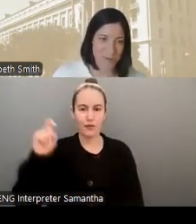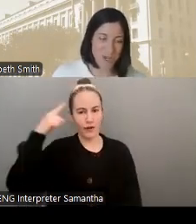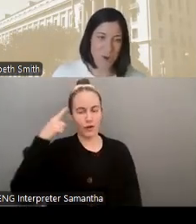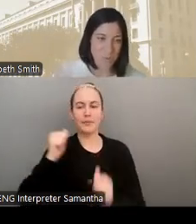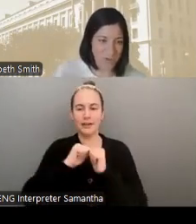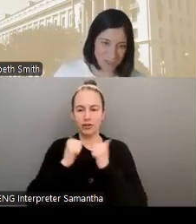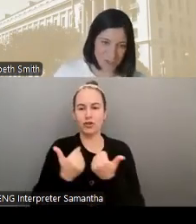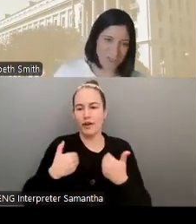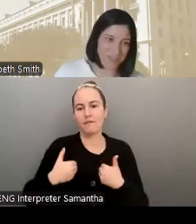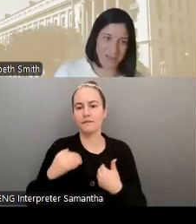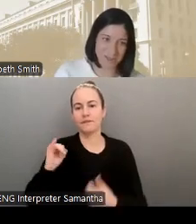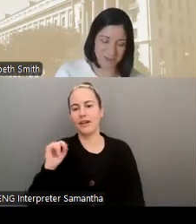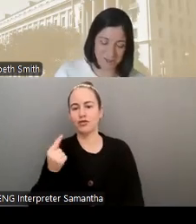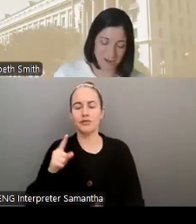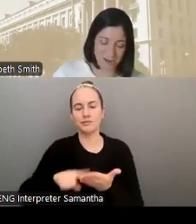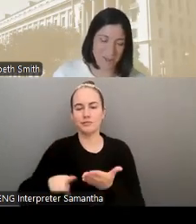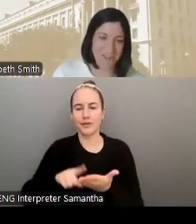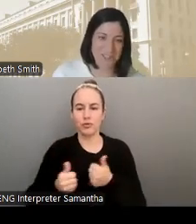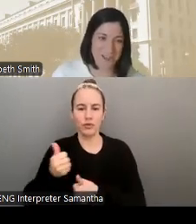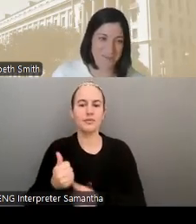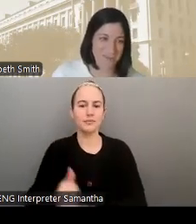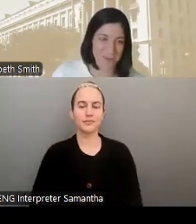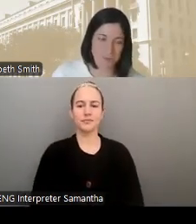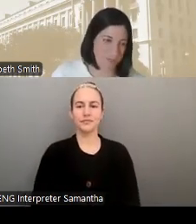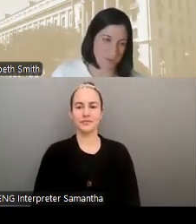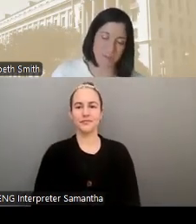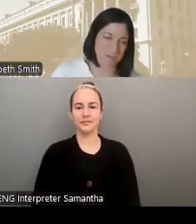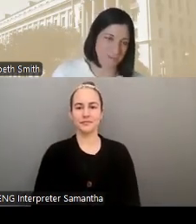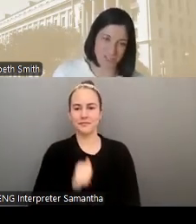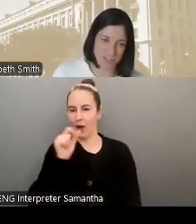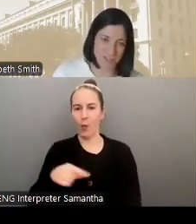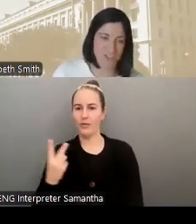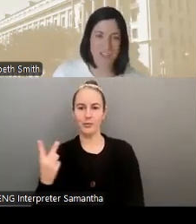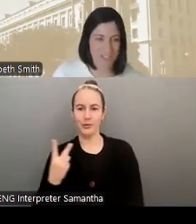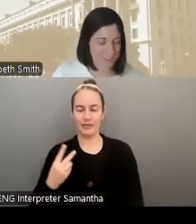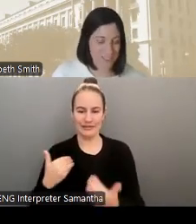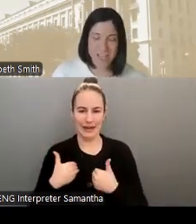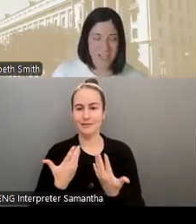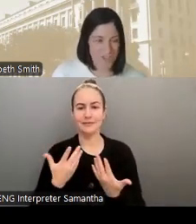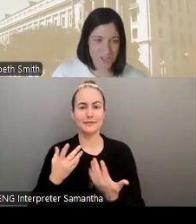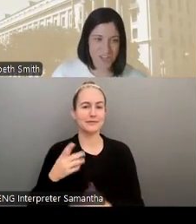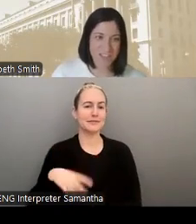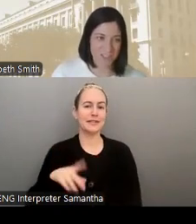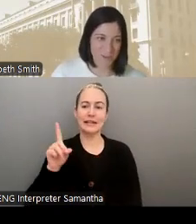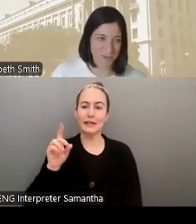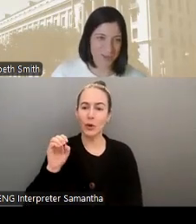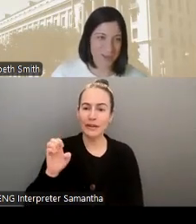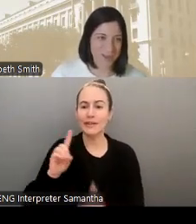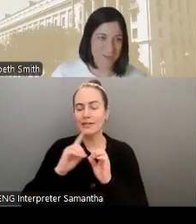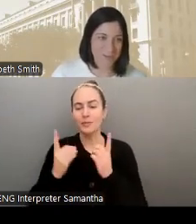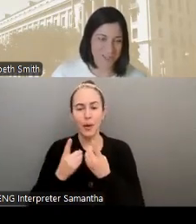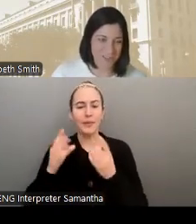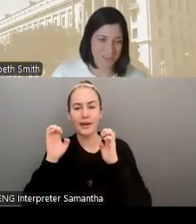So we're not alone here, right? There are others, in Department of Education and HHS and all those